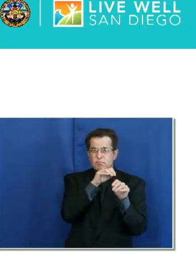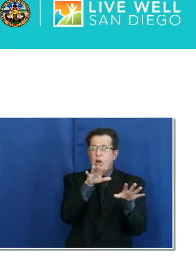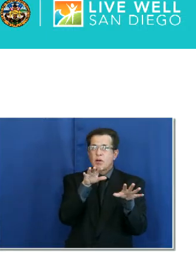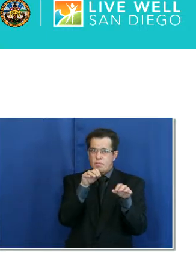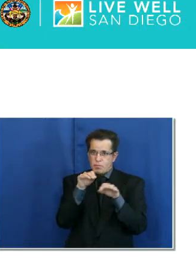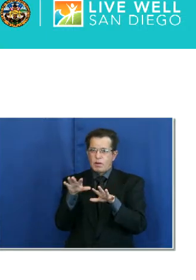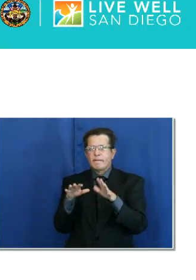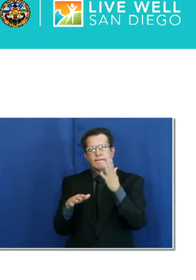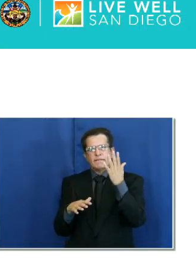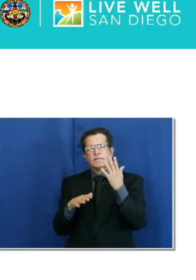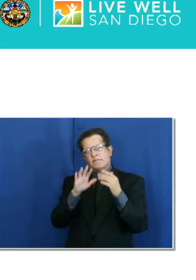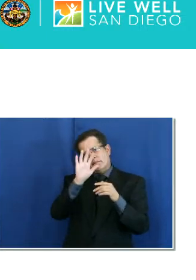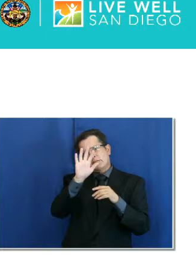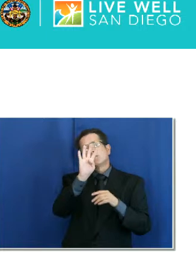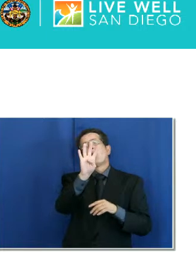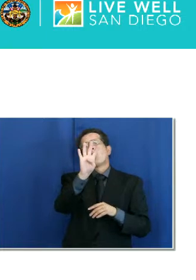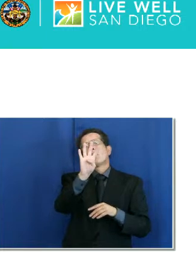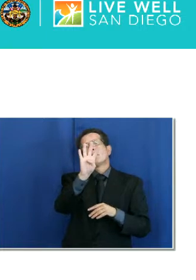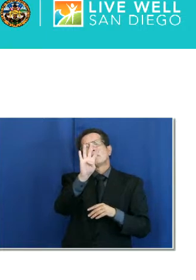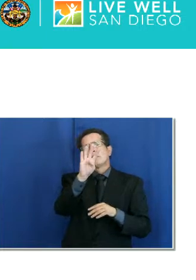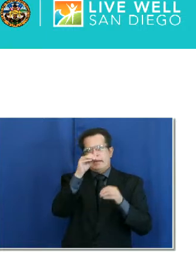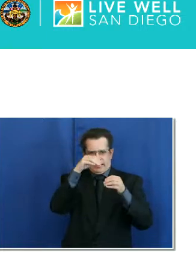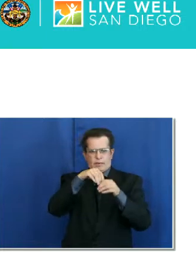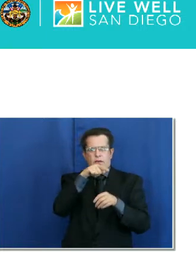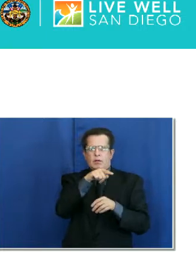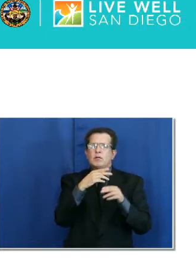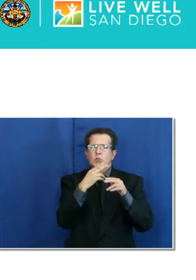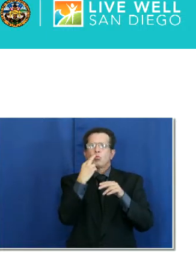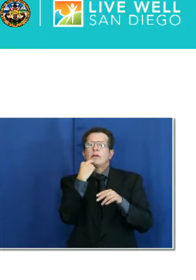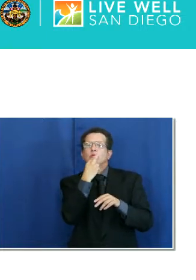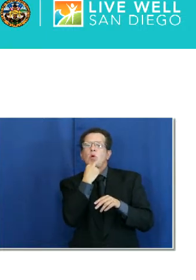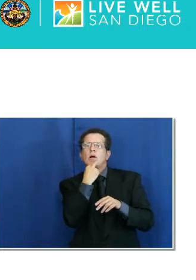restaurants or rather 4 in